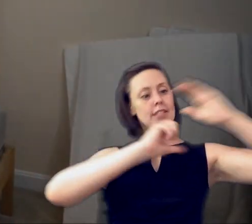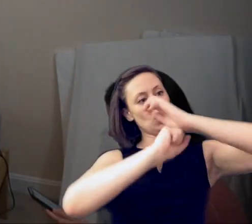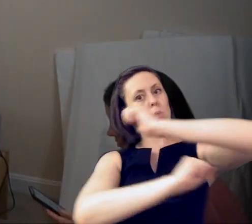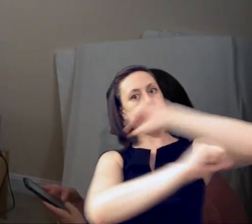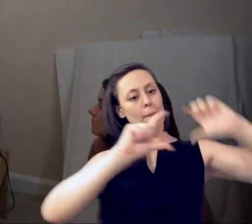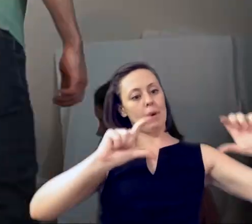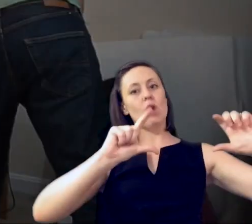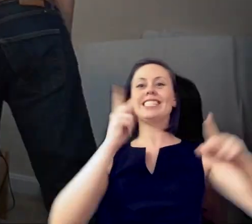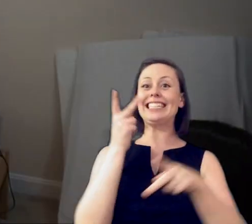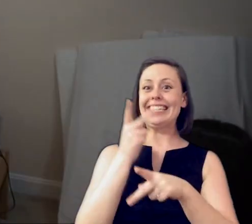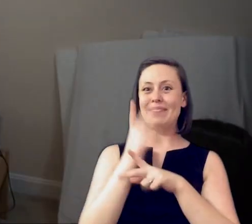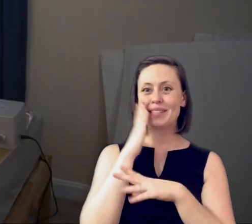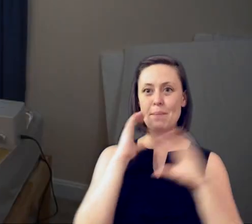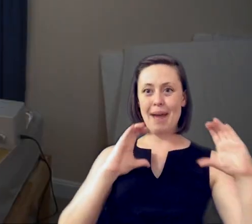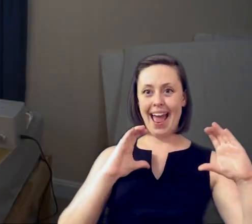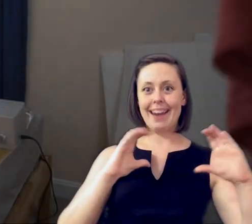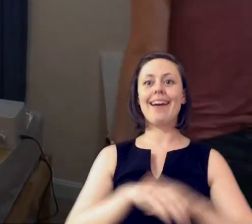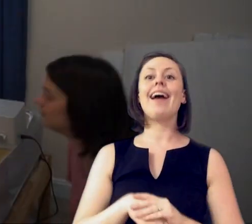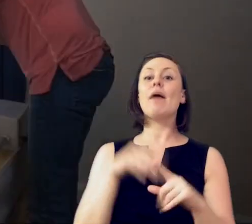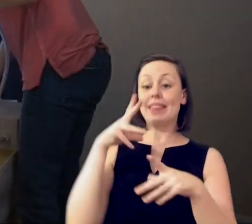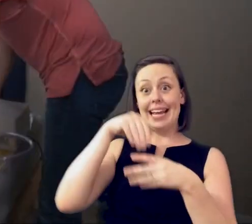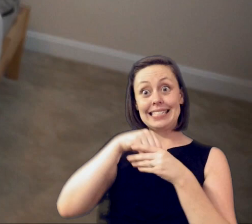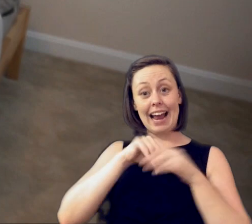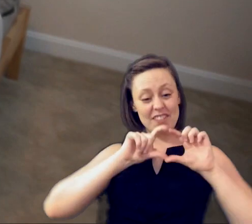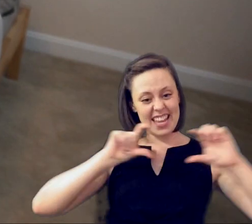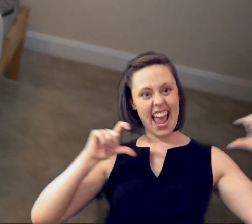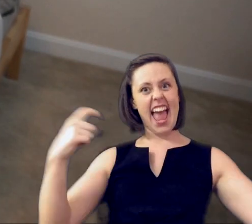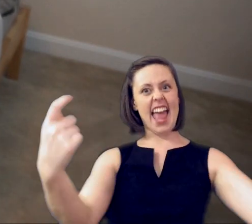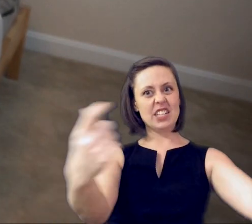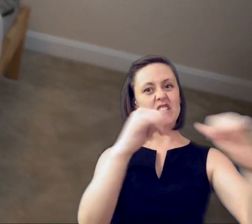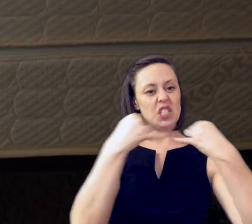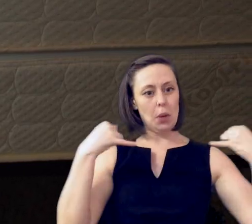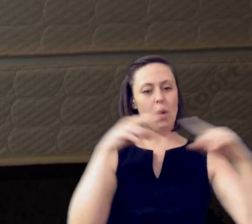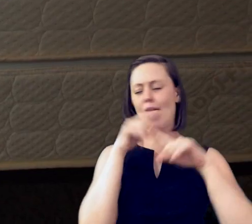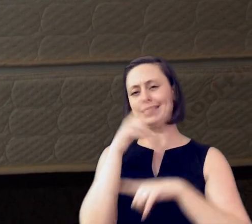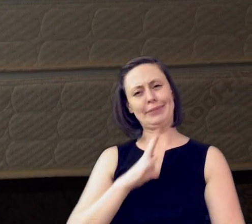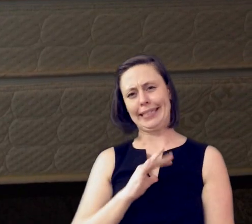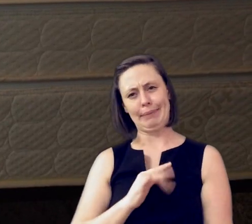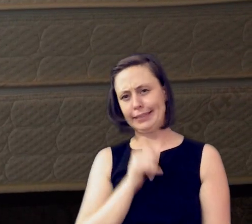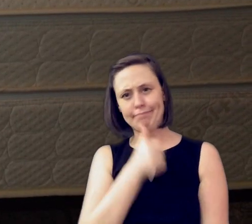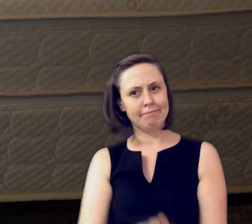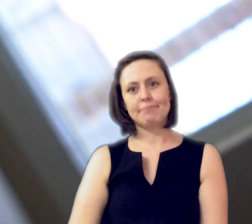support that basically keeps the bed, and as far as the side, the edge support, I wasn't too impressed.